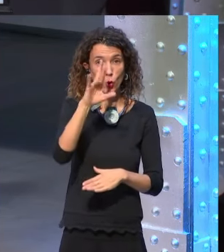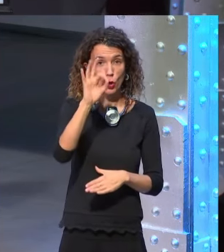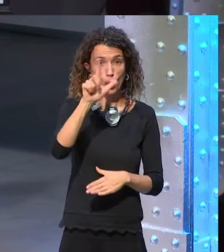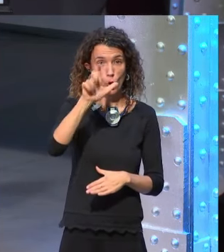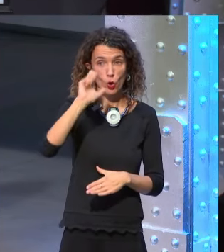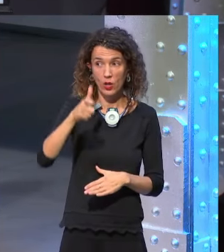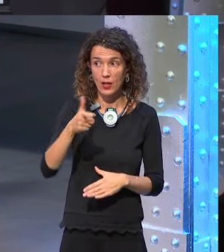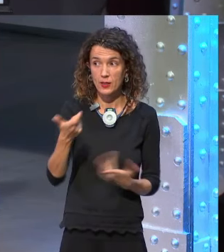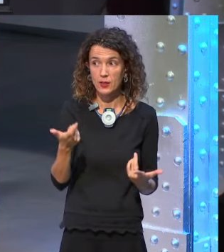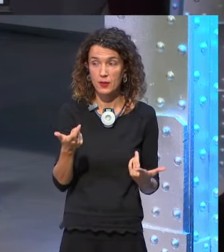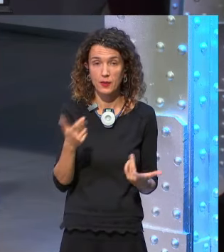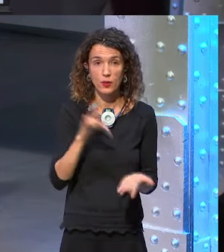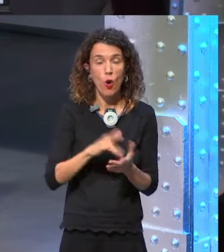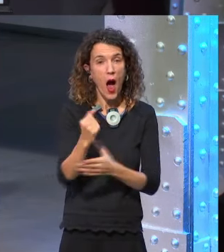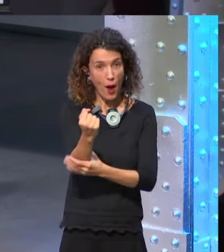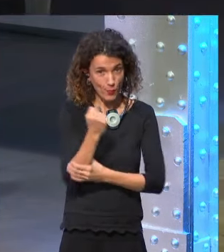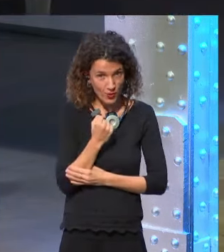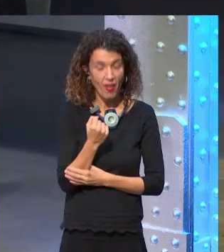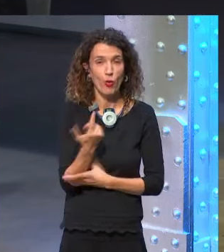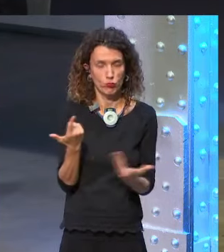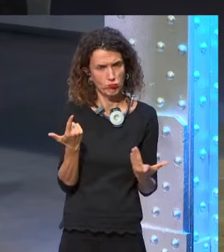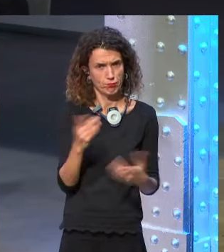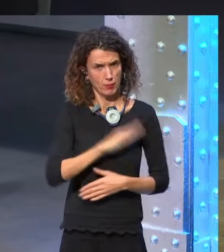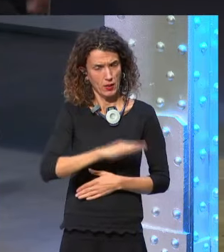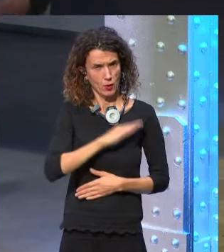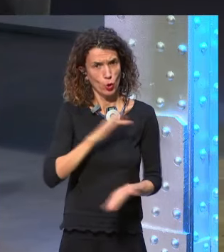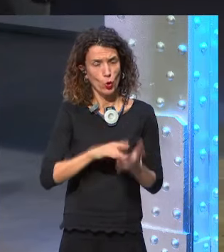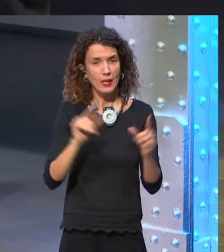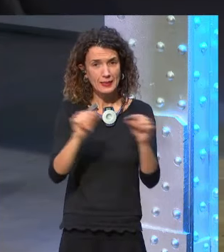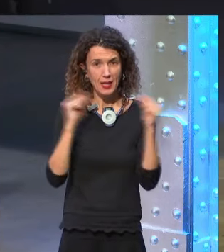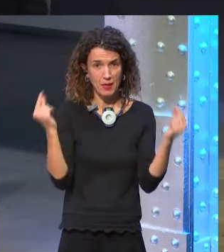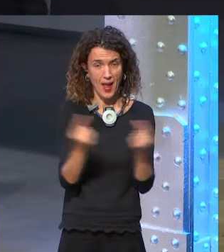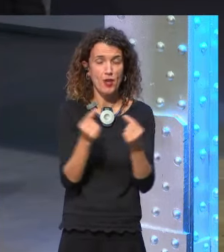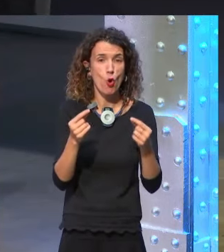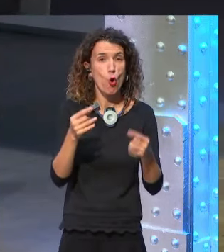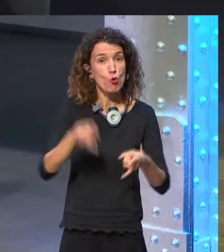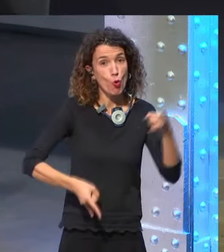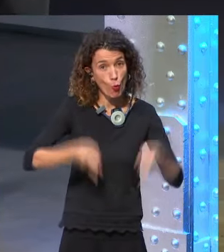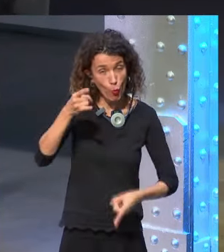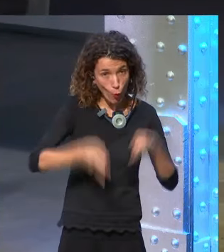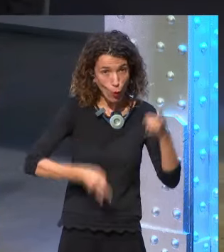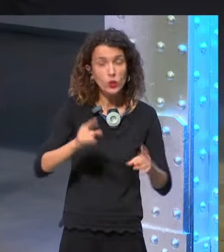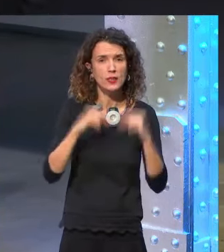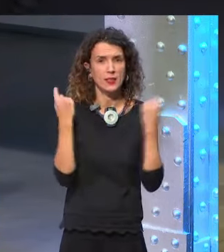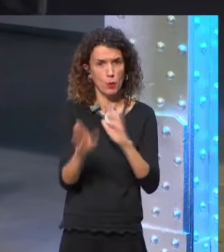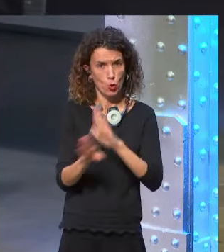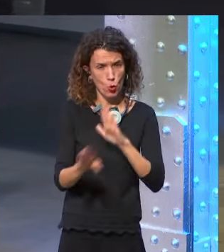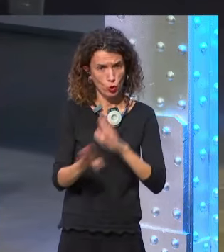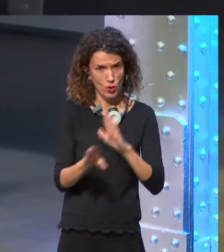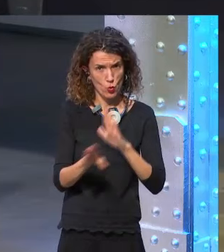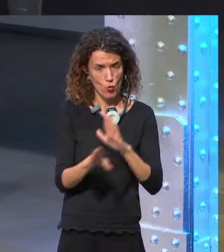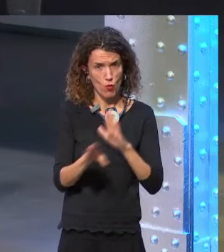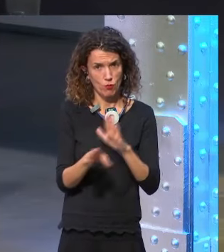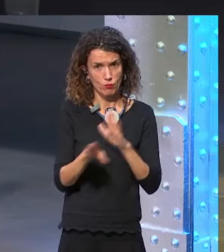supported this robotics seminar. So the seminar continues in the Foundation